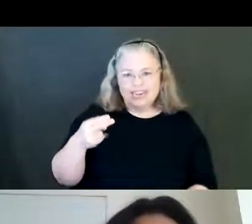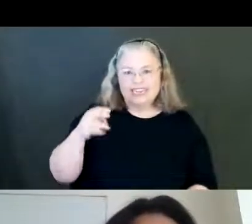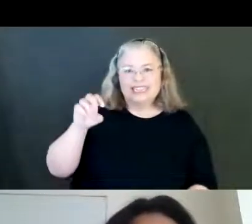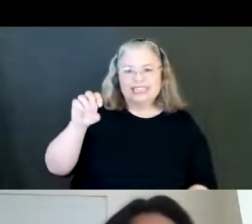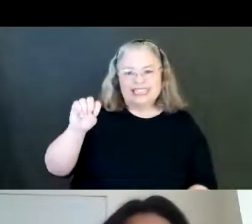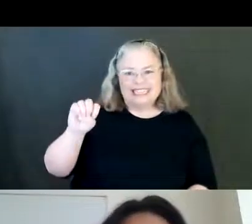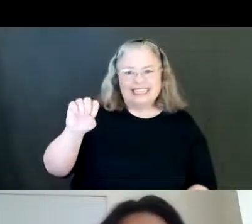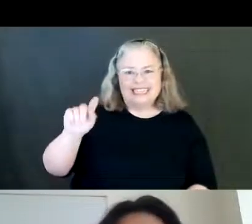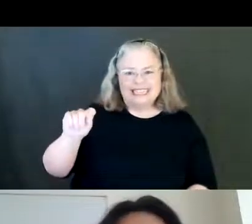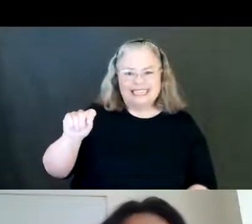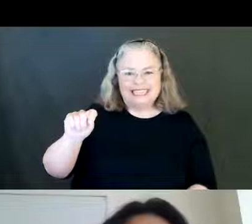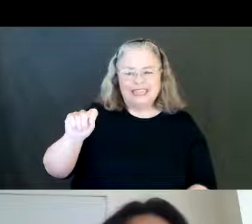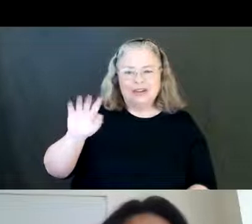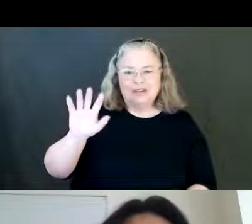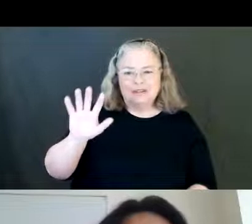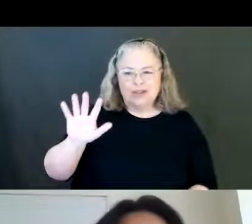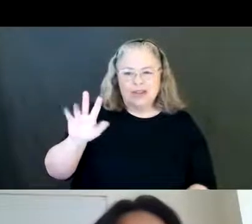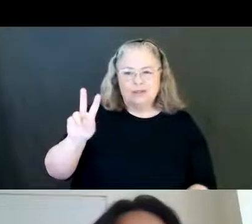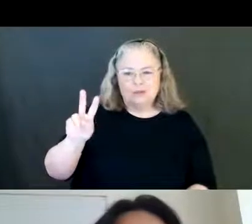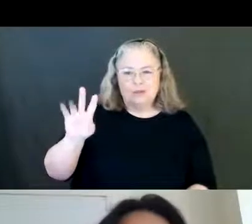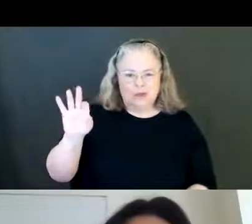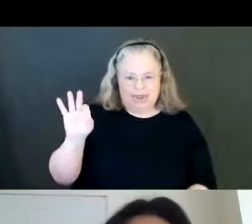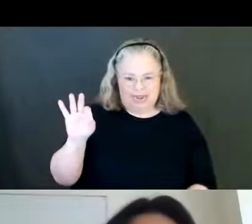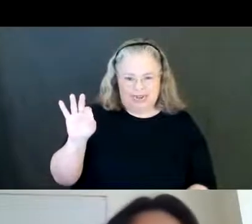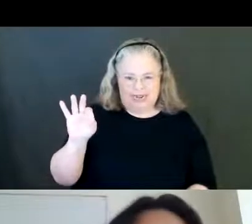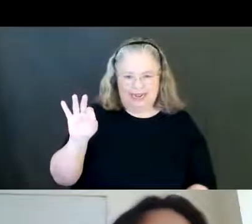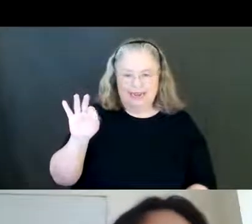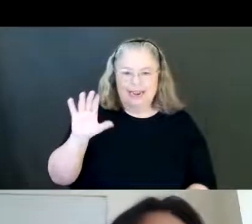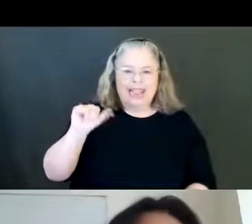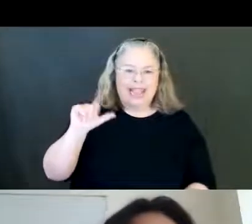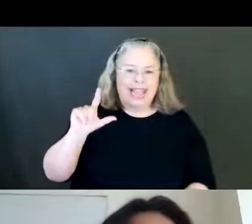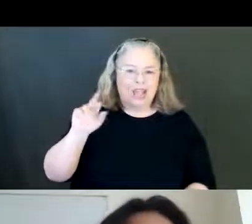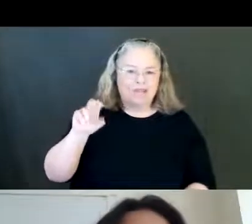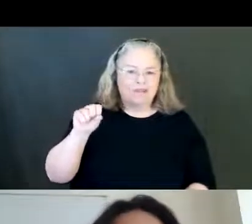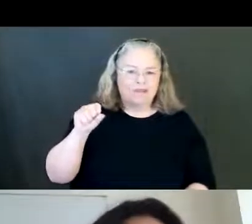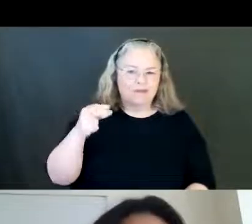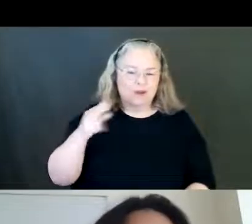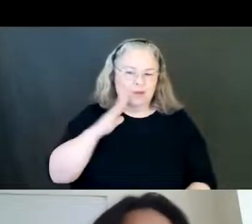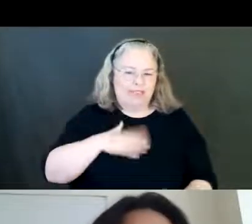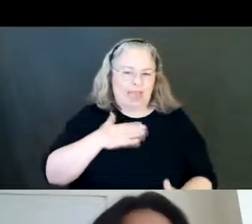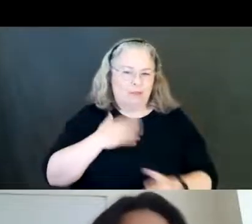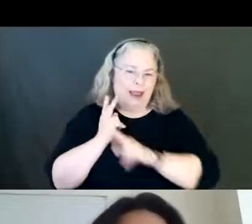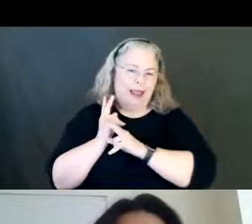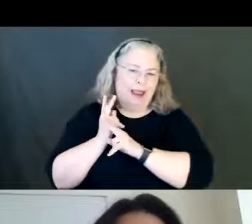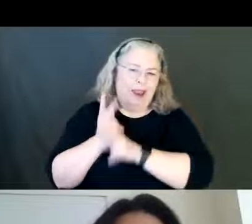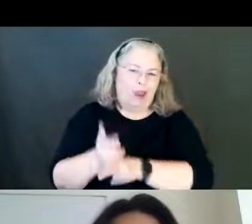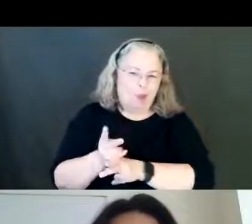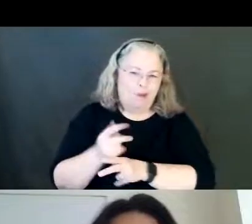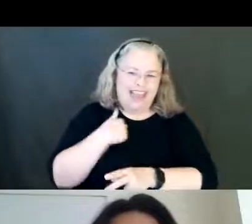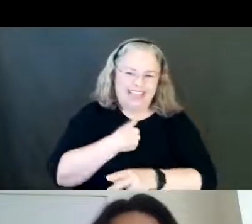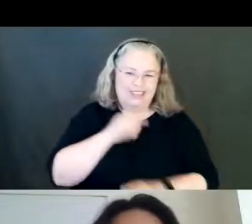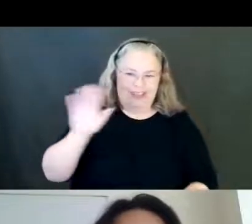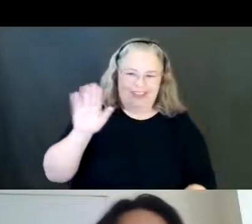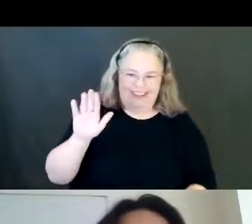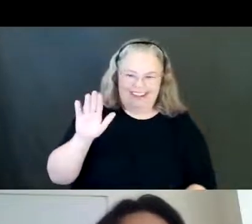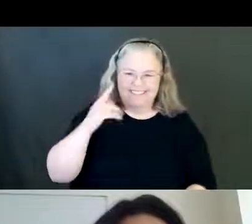529. The CalFresh team was happy to lend us their Poll Everywhere for this session, which is why it's CalFresh.